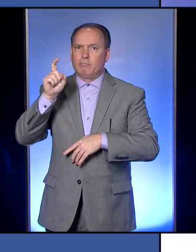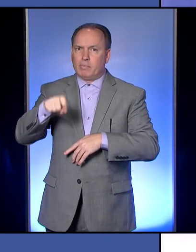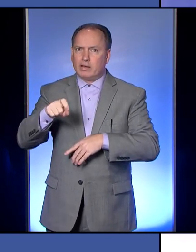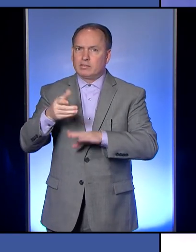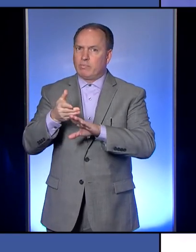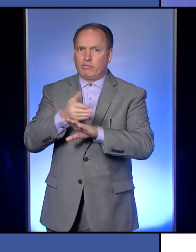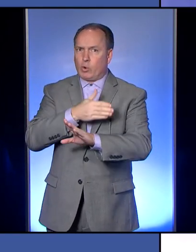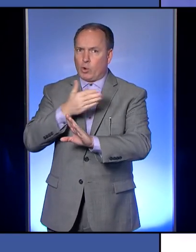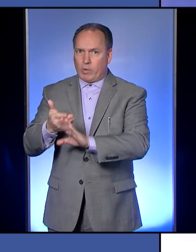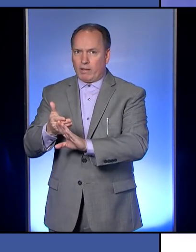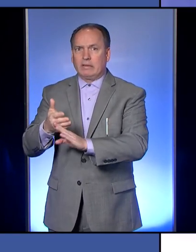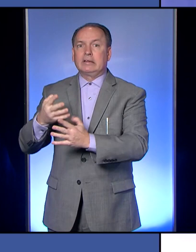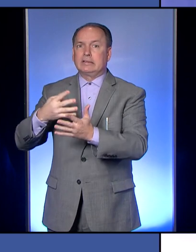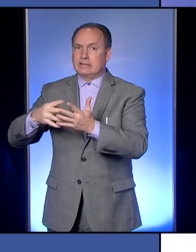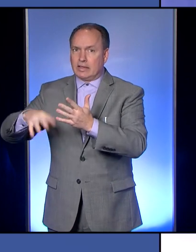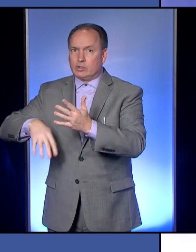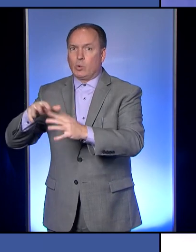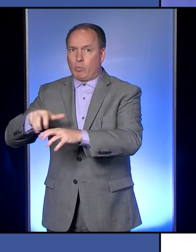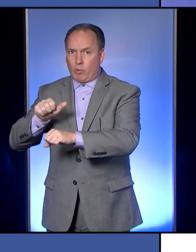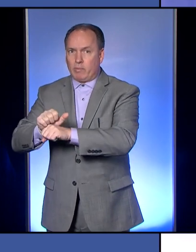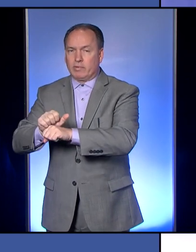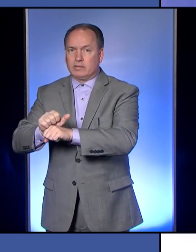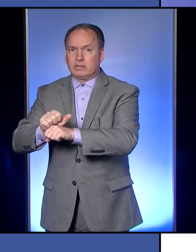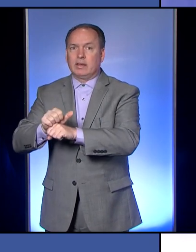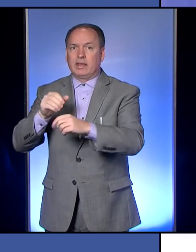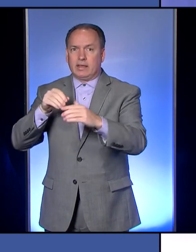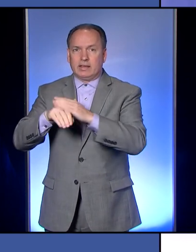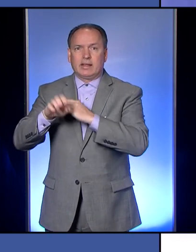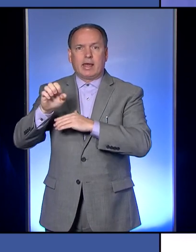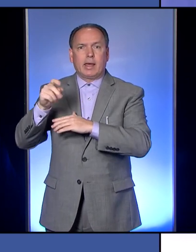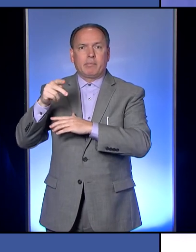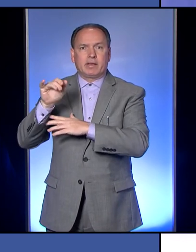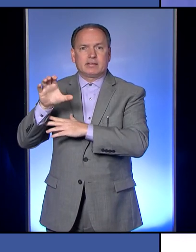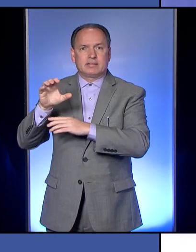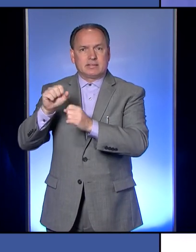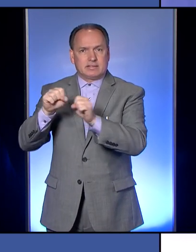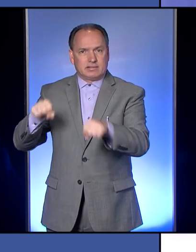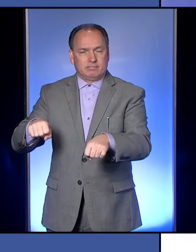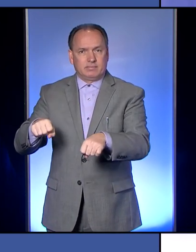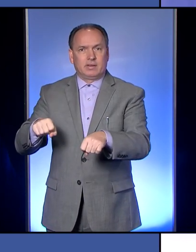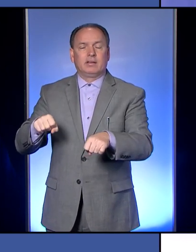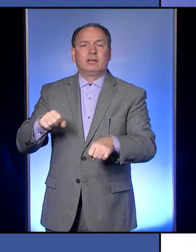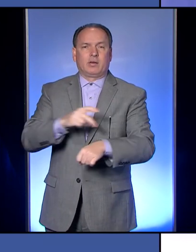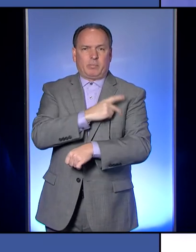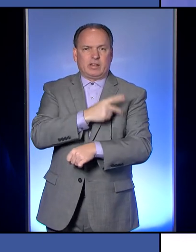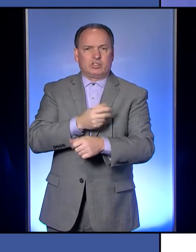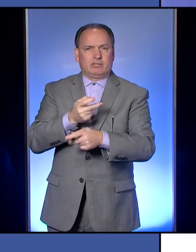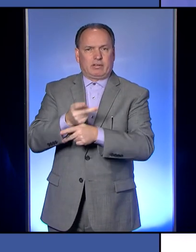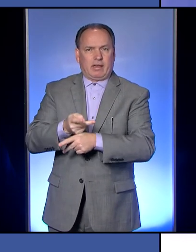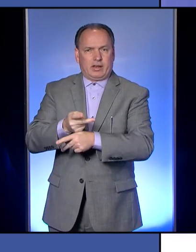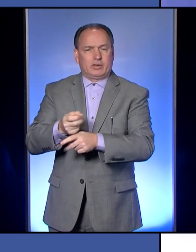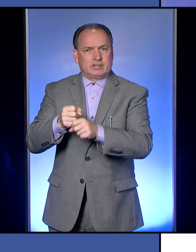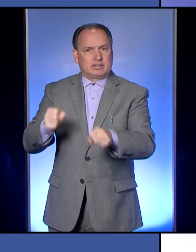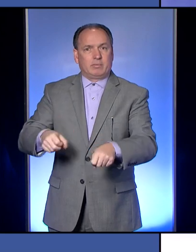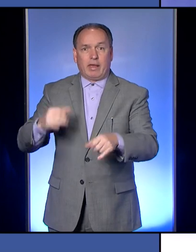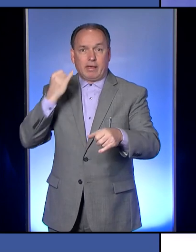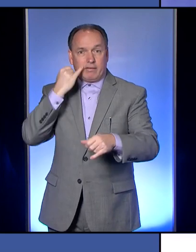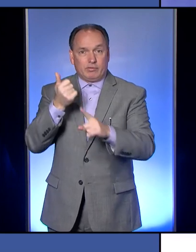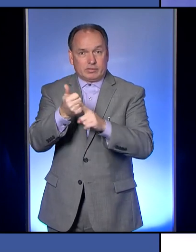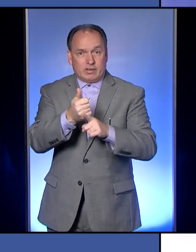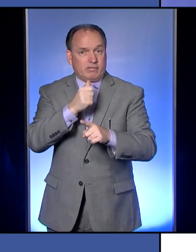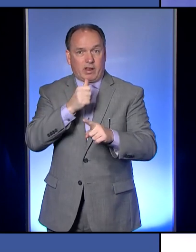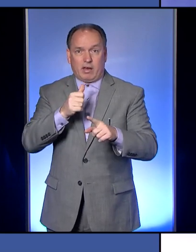You'll need it an order entered in our Epic system, which is our patient care system we use. So if you're not a patient of